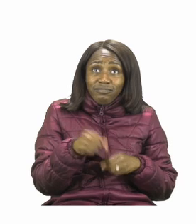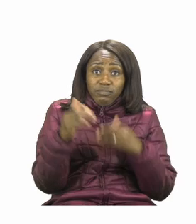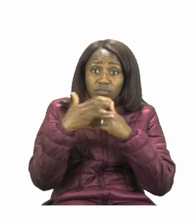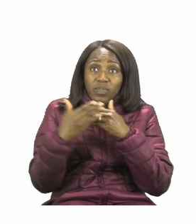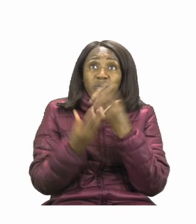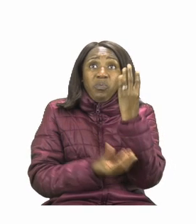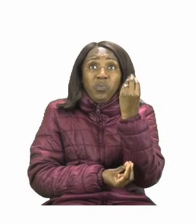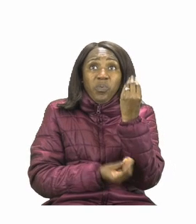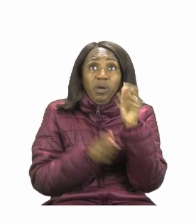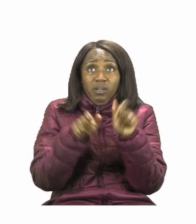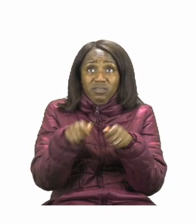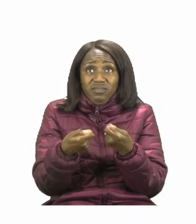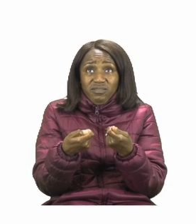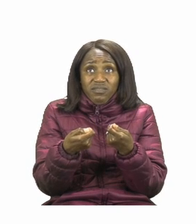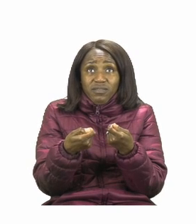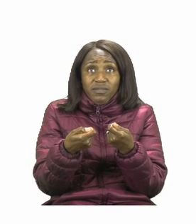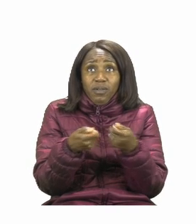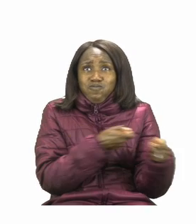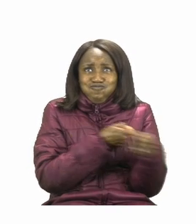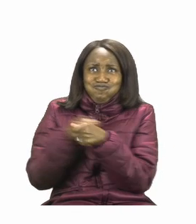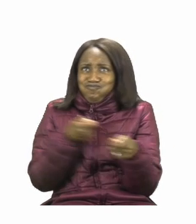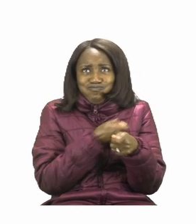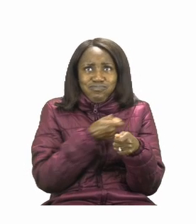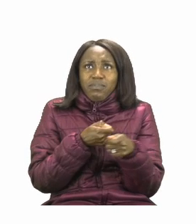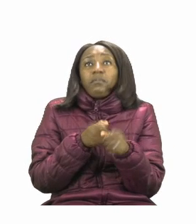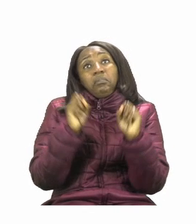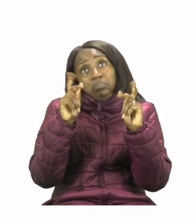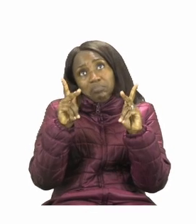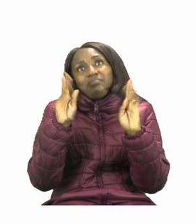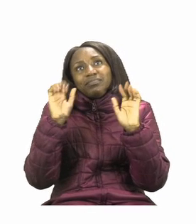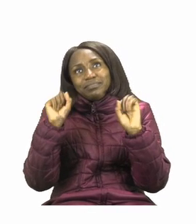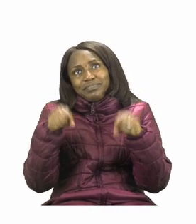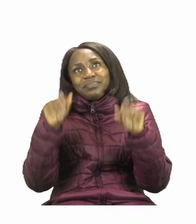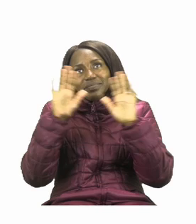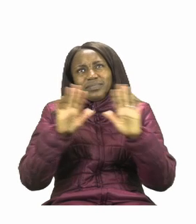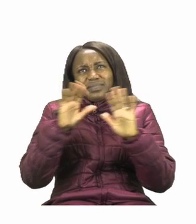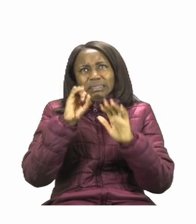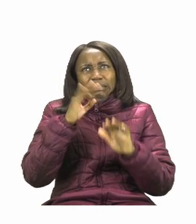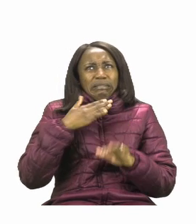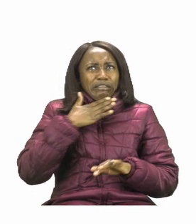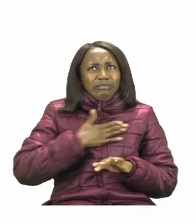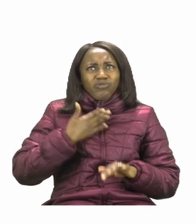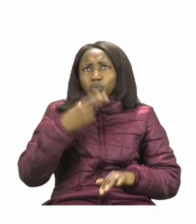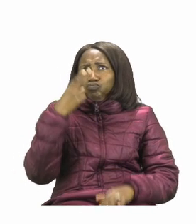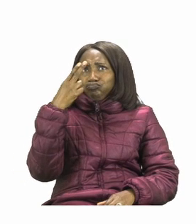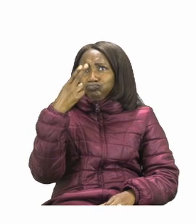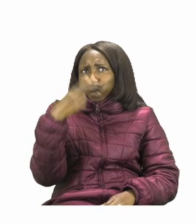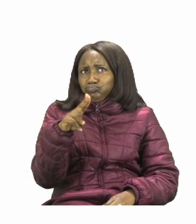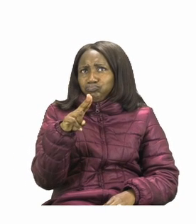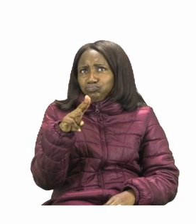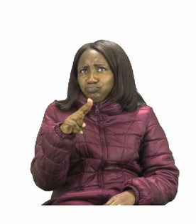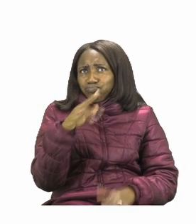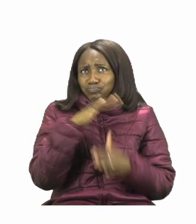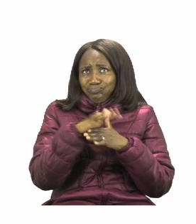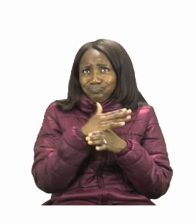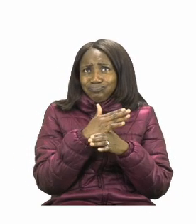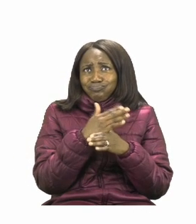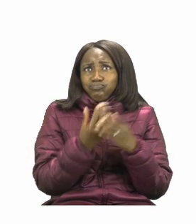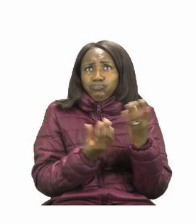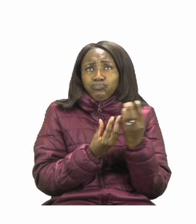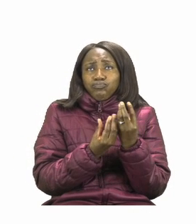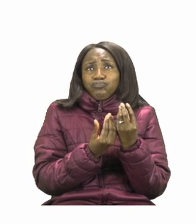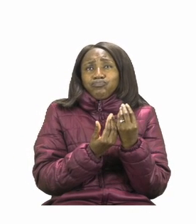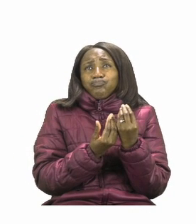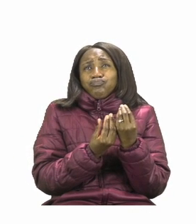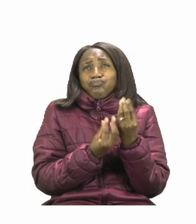they can quickly act, then I want you to color it. But if you say no, because near the stove there is